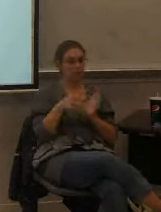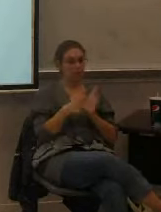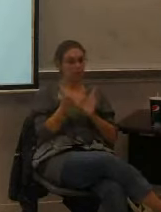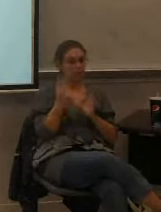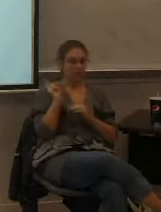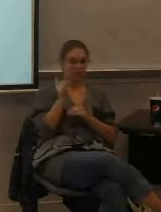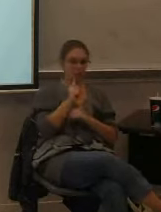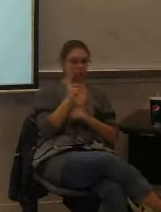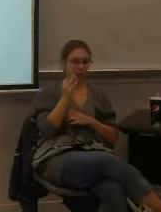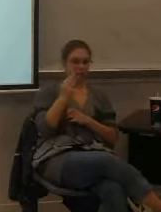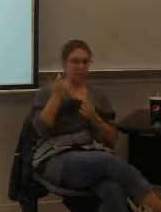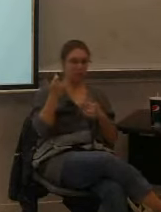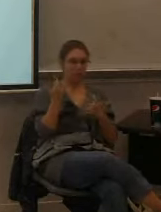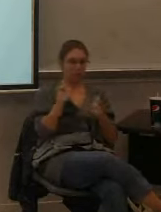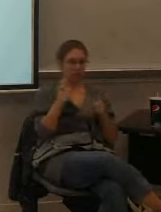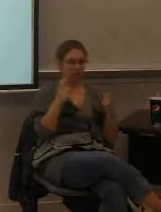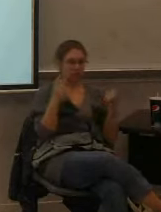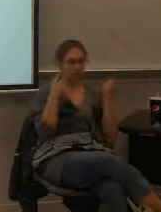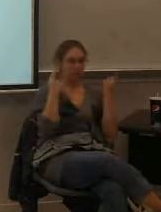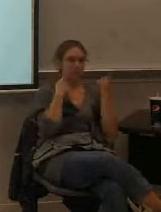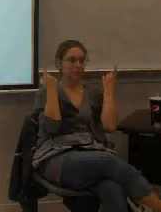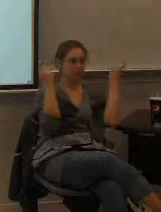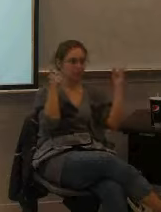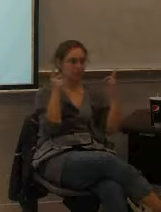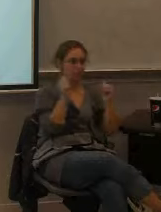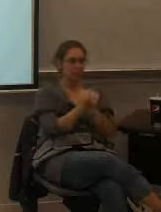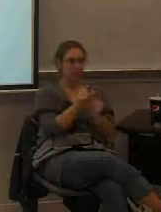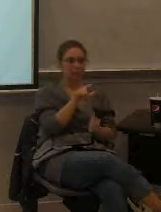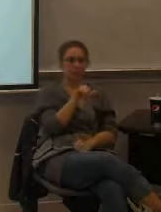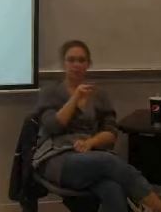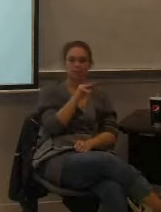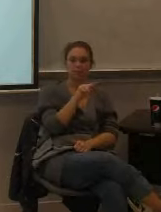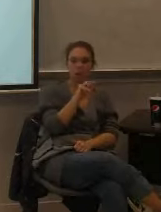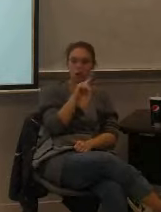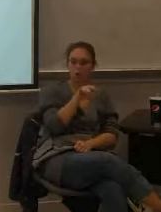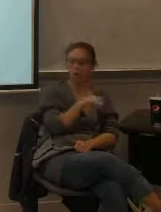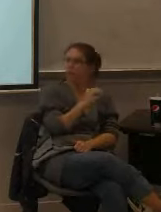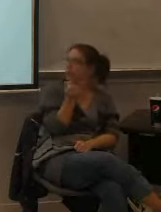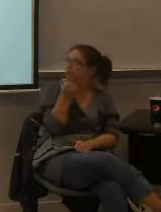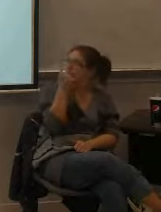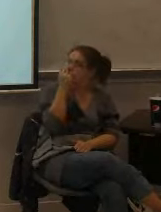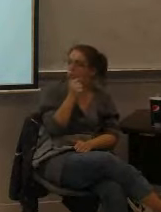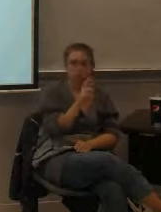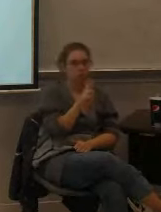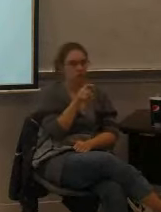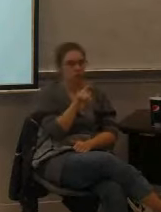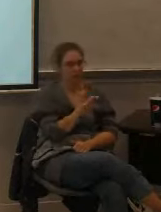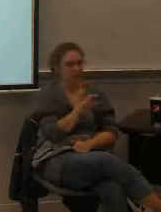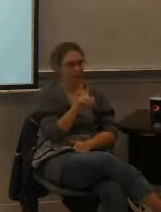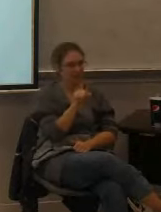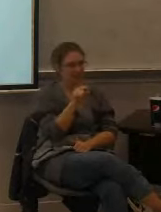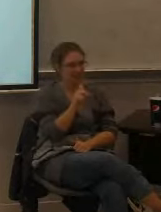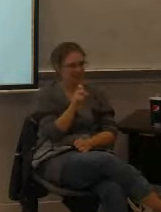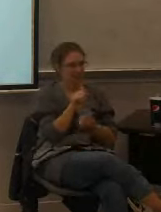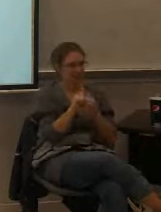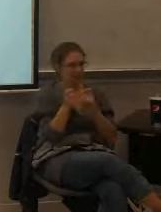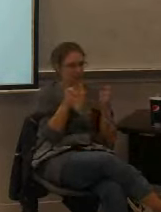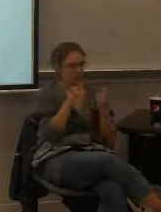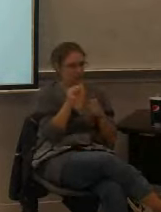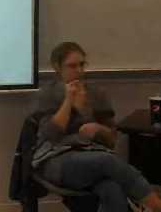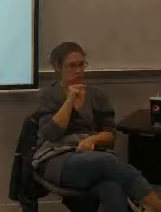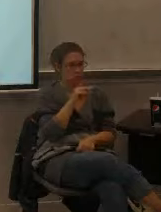the big triumphs of limnology in understanding trophic state of lake and how to control nutrient